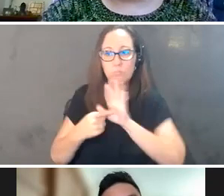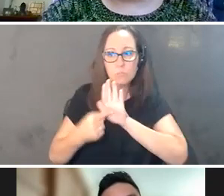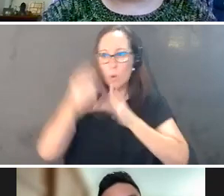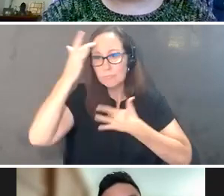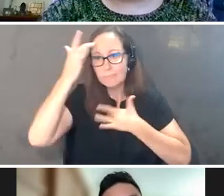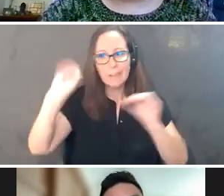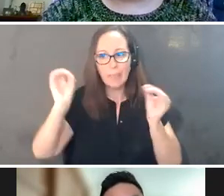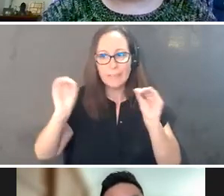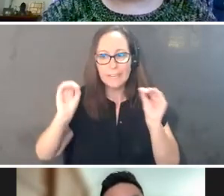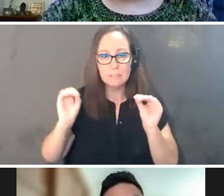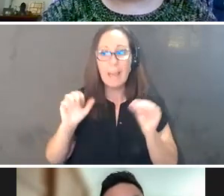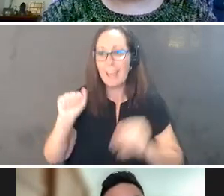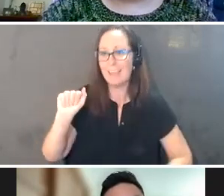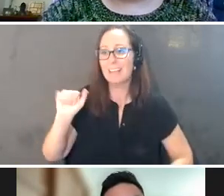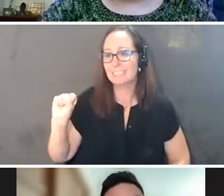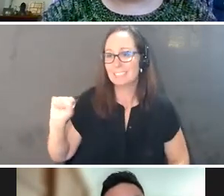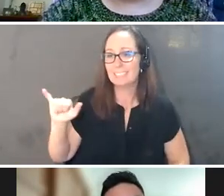can spread it. Next slide.